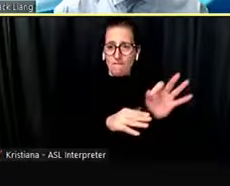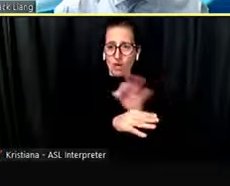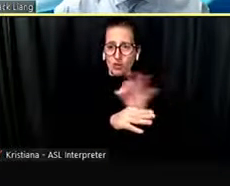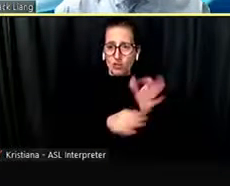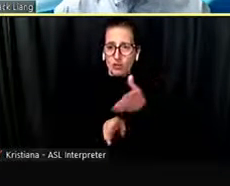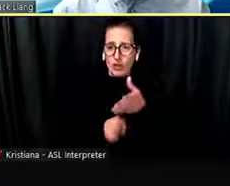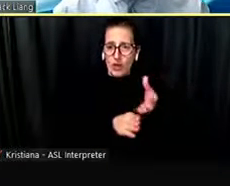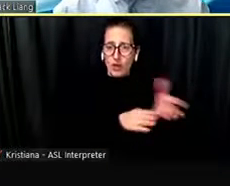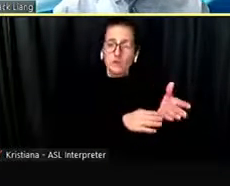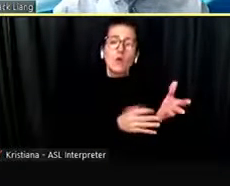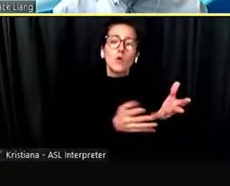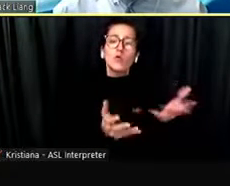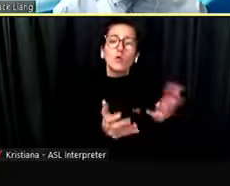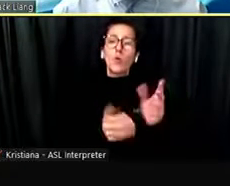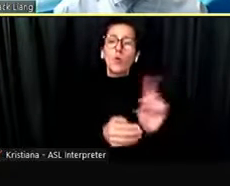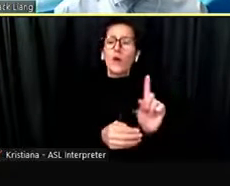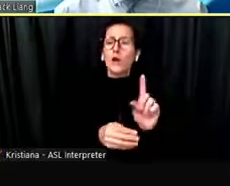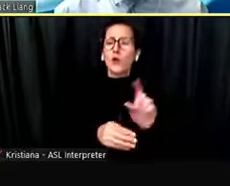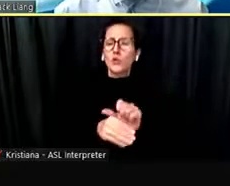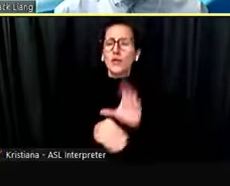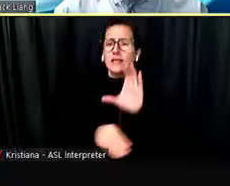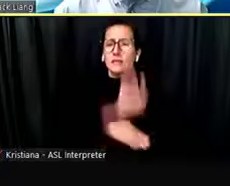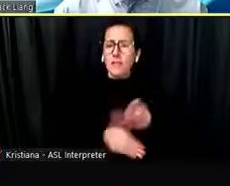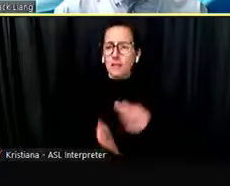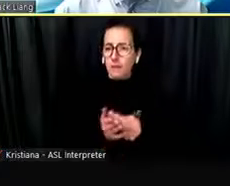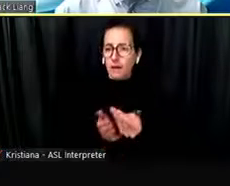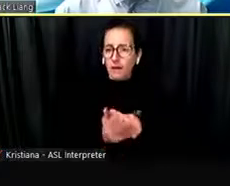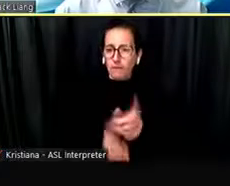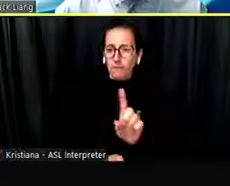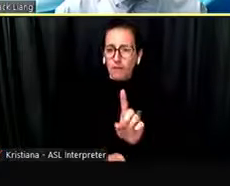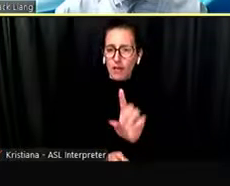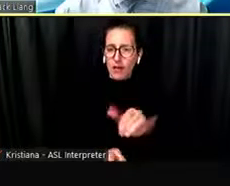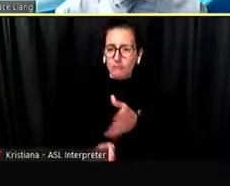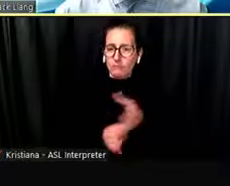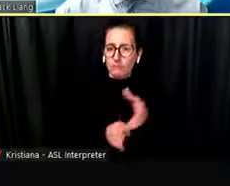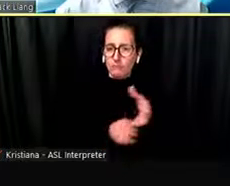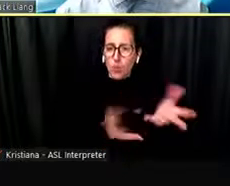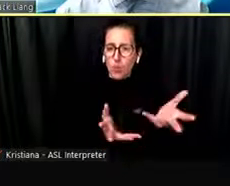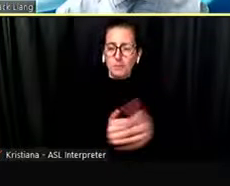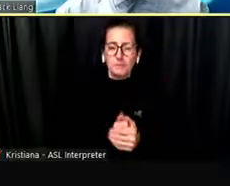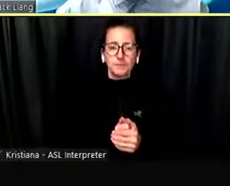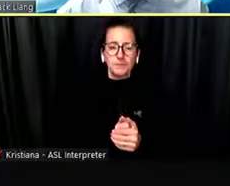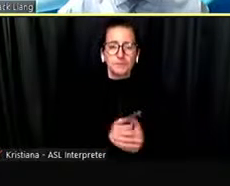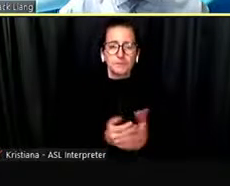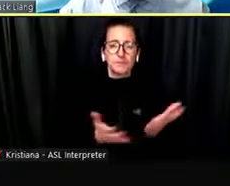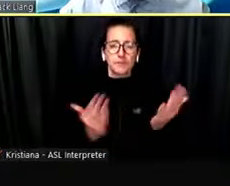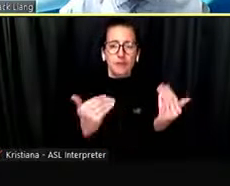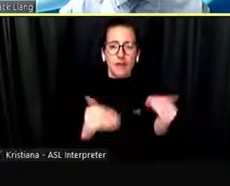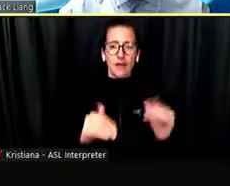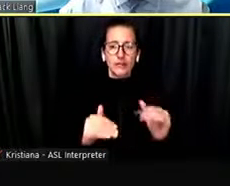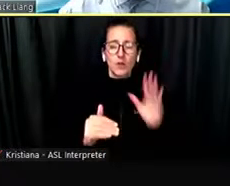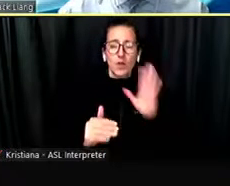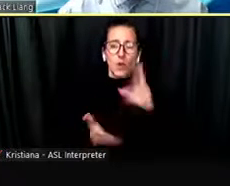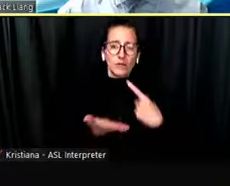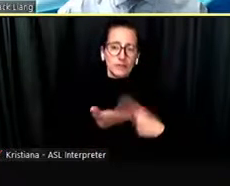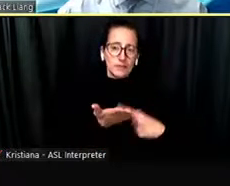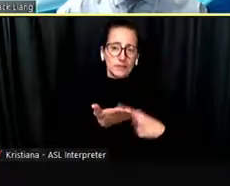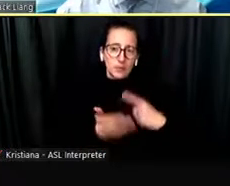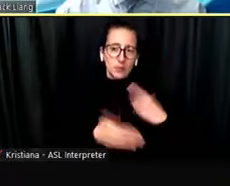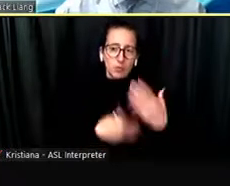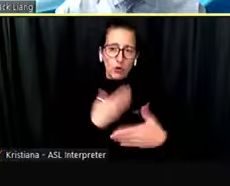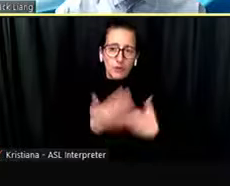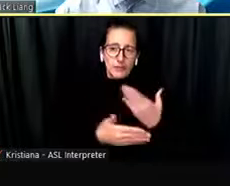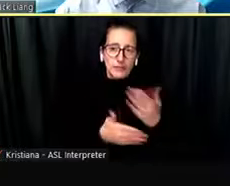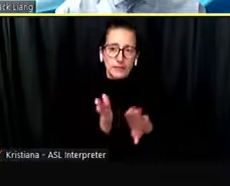areas that we spent the county's money on? And then we will talk about how the budget is developed, go through the whole process in